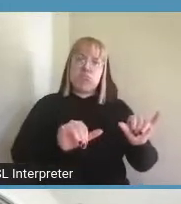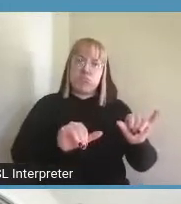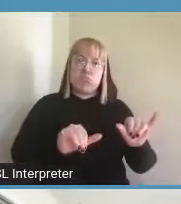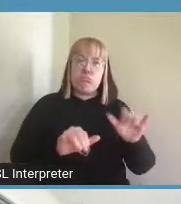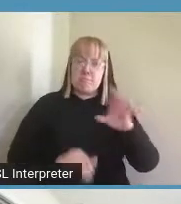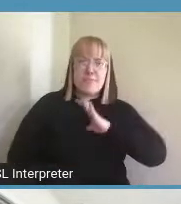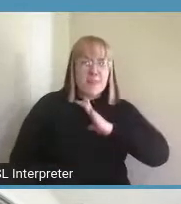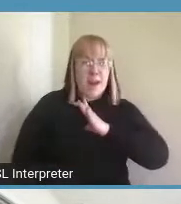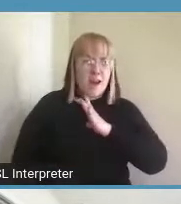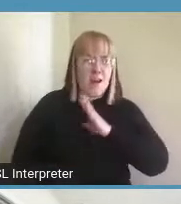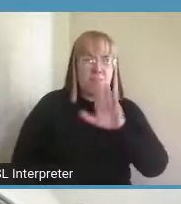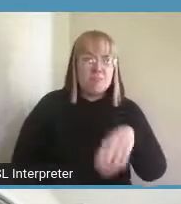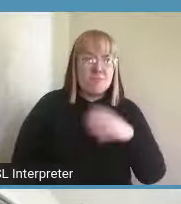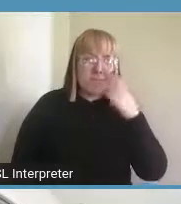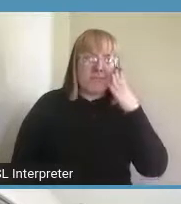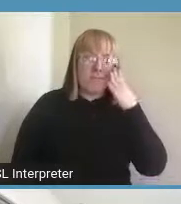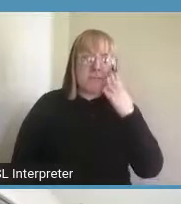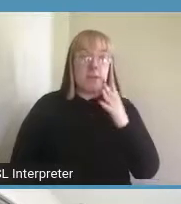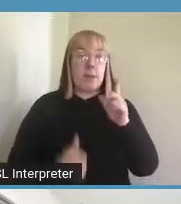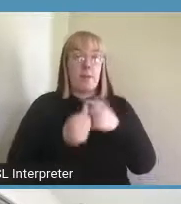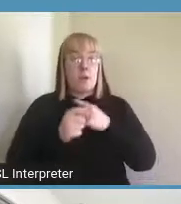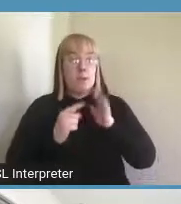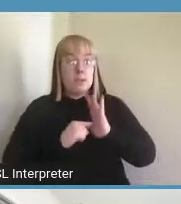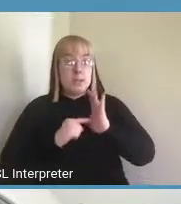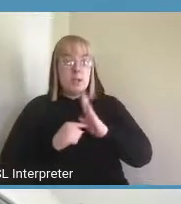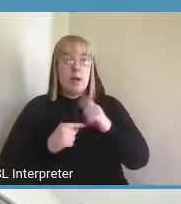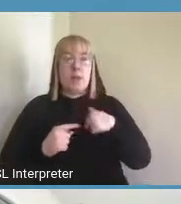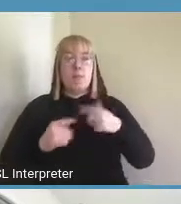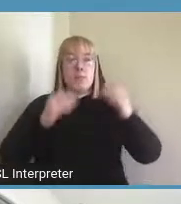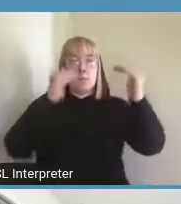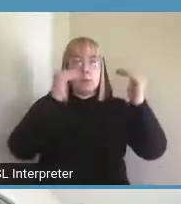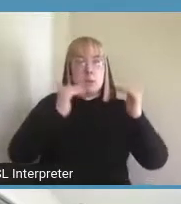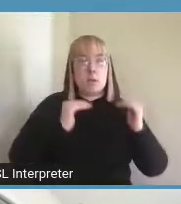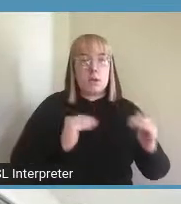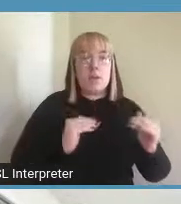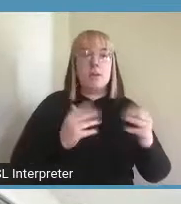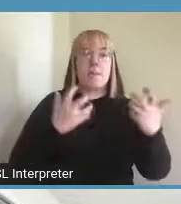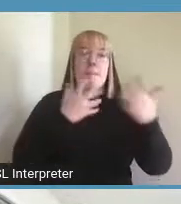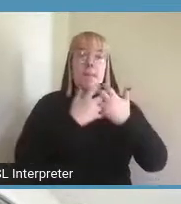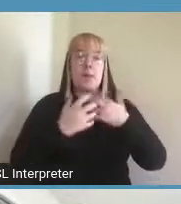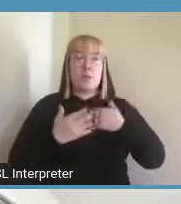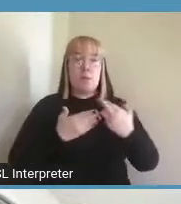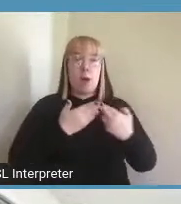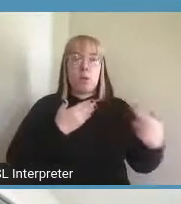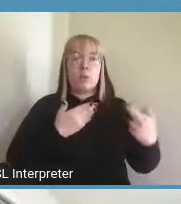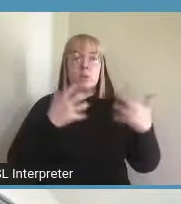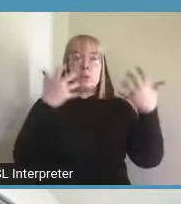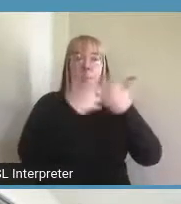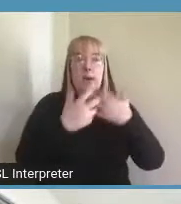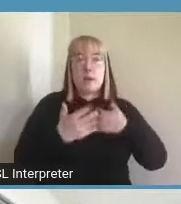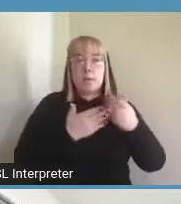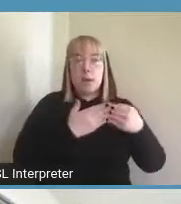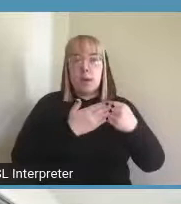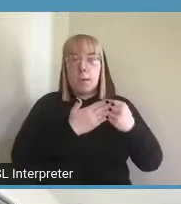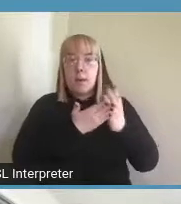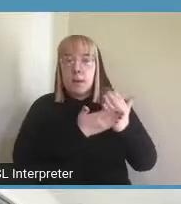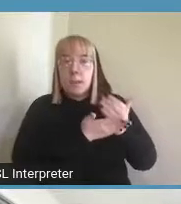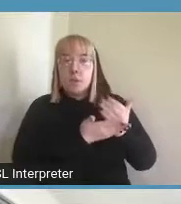example, I'm actually going for a lower goal because it matches my resources. So again, understanding your